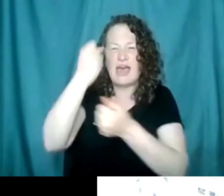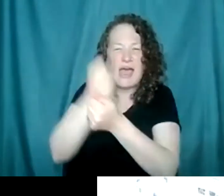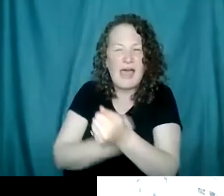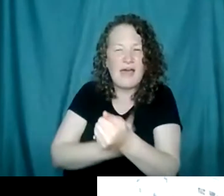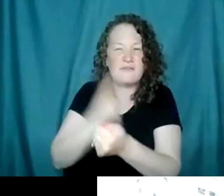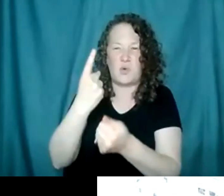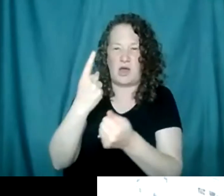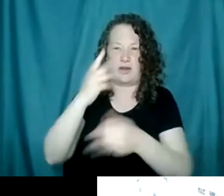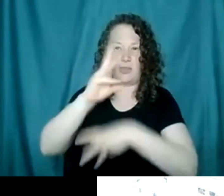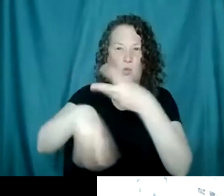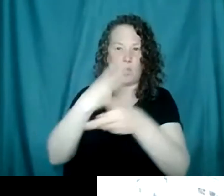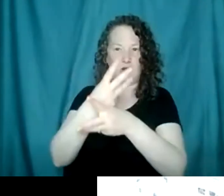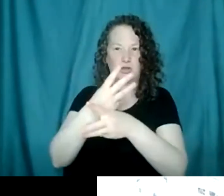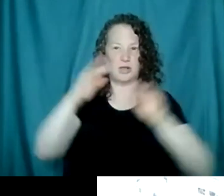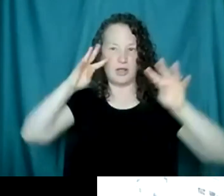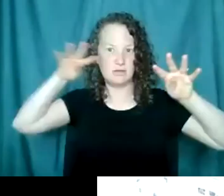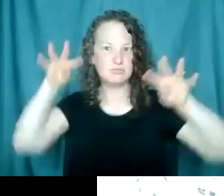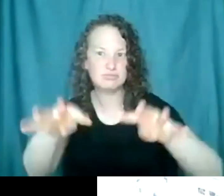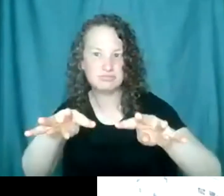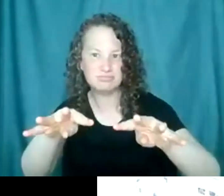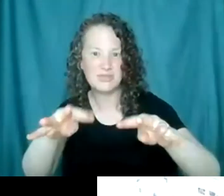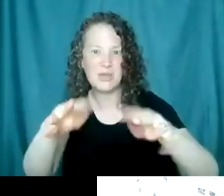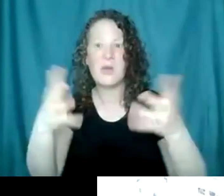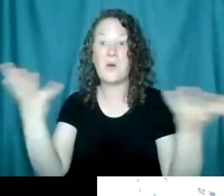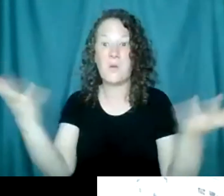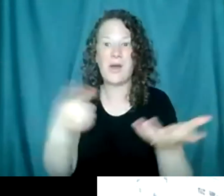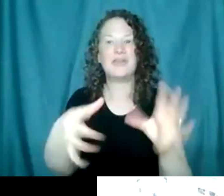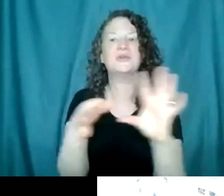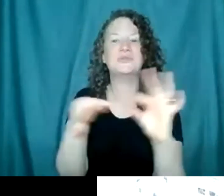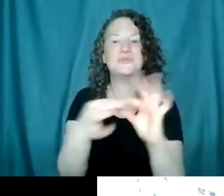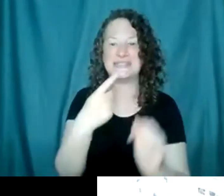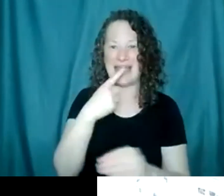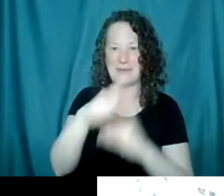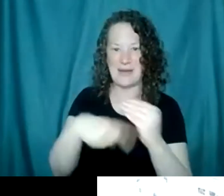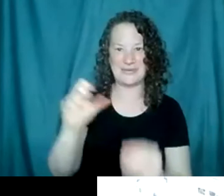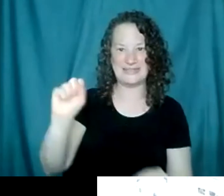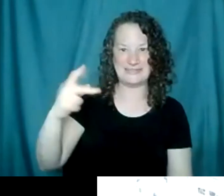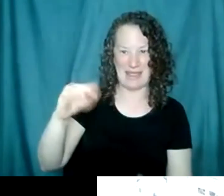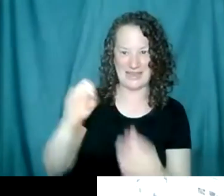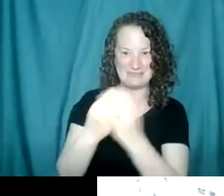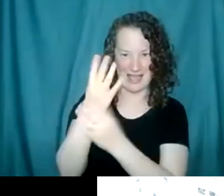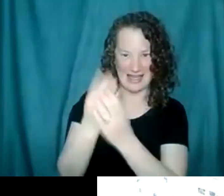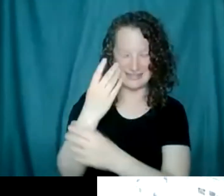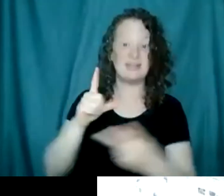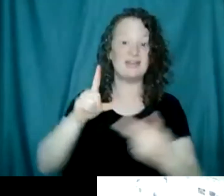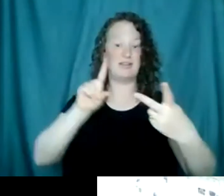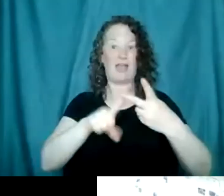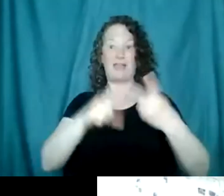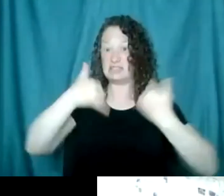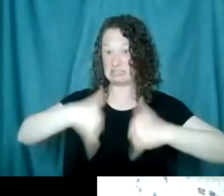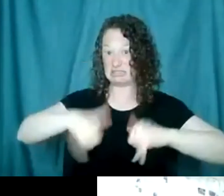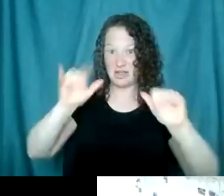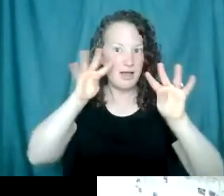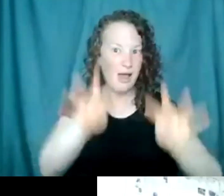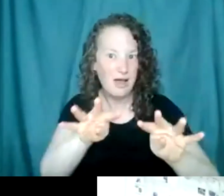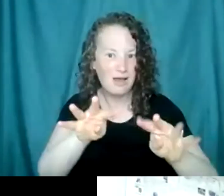them one thing about space plants. What is it? And then question 2 is you still have everyone's attention in the world and you can tell them